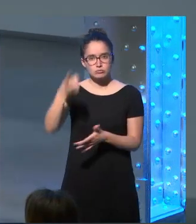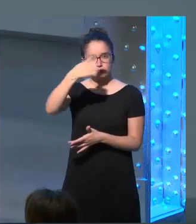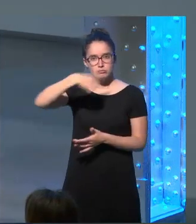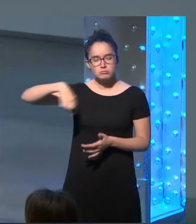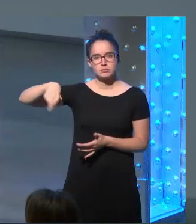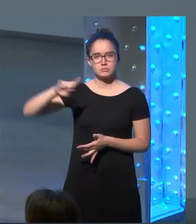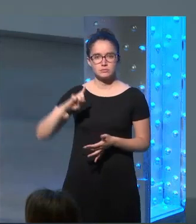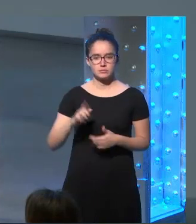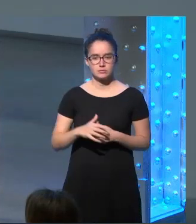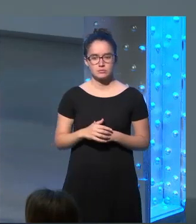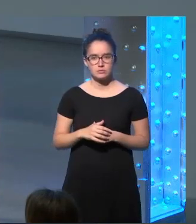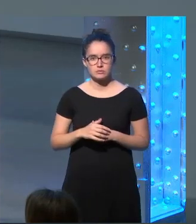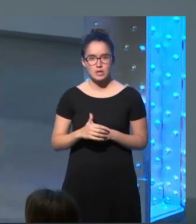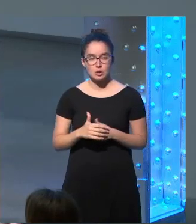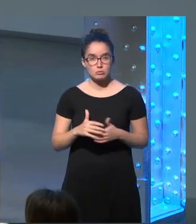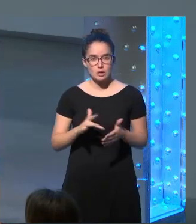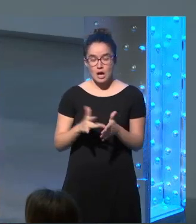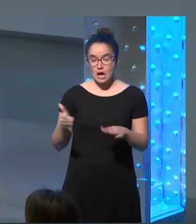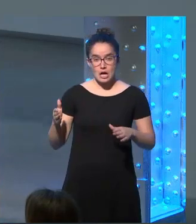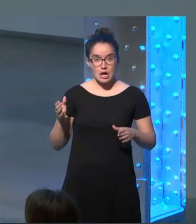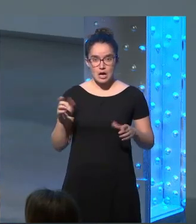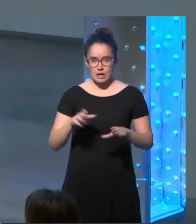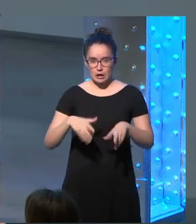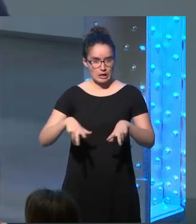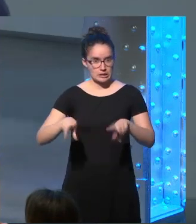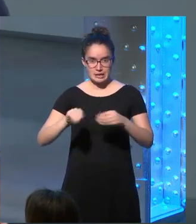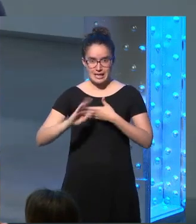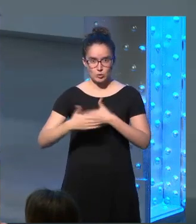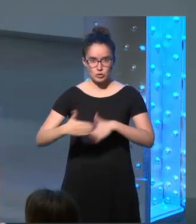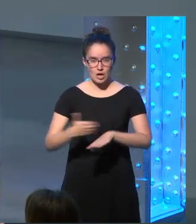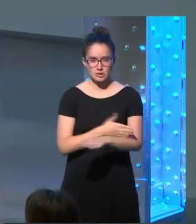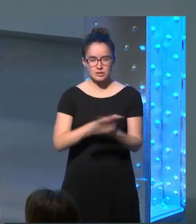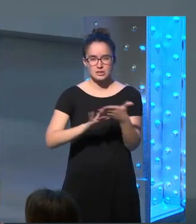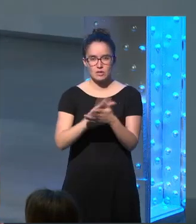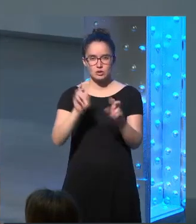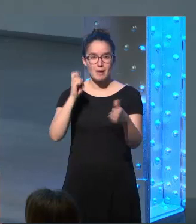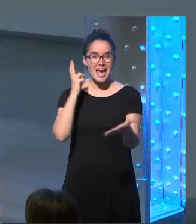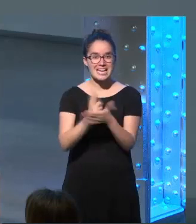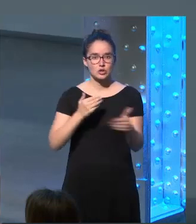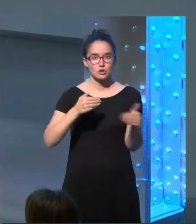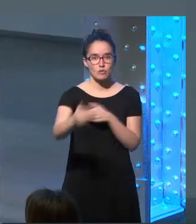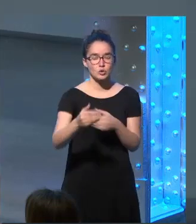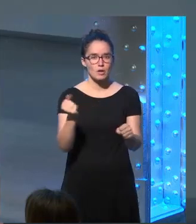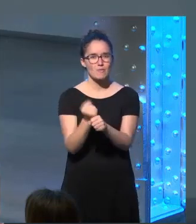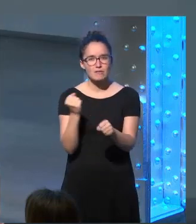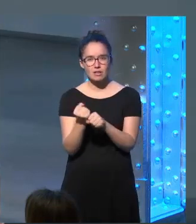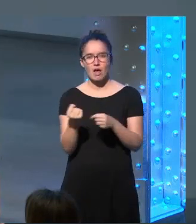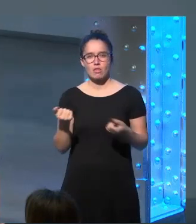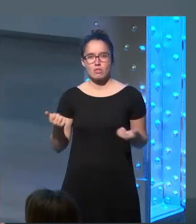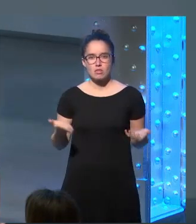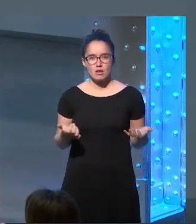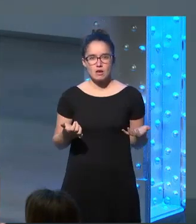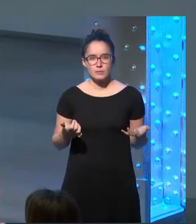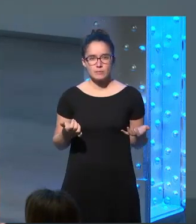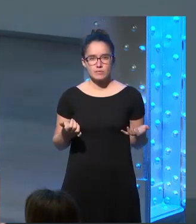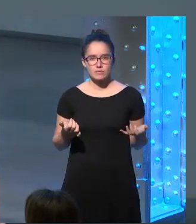thank you for that and encourage this challenge that we are embracing right now. You have been talking about the future challenges